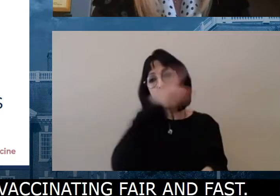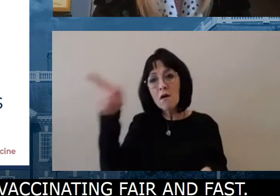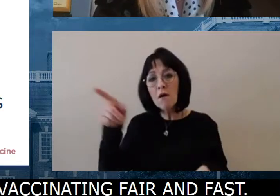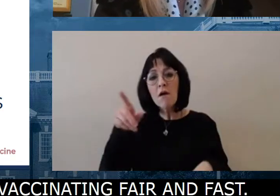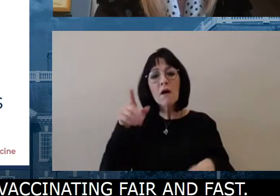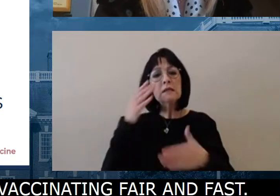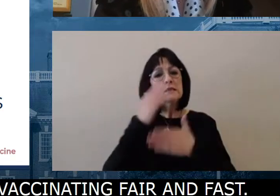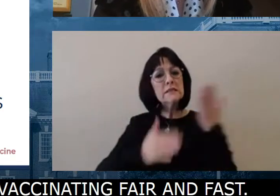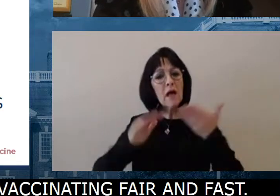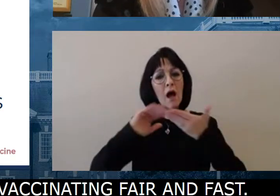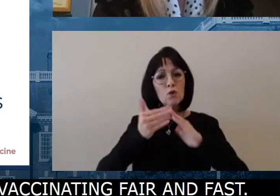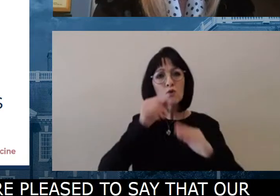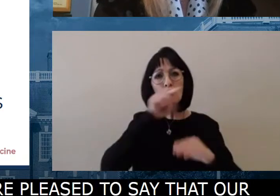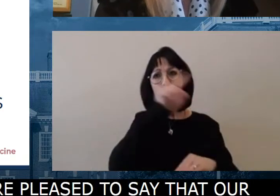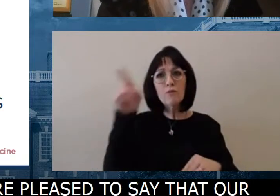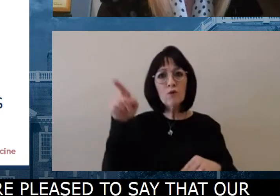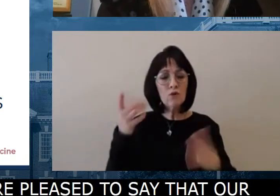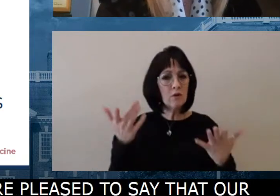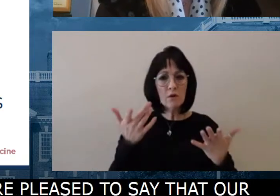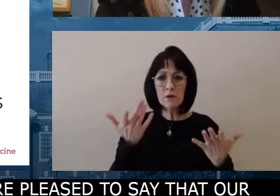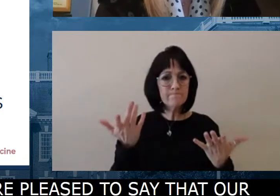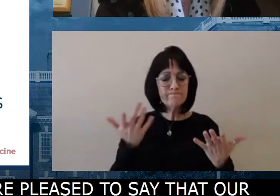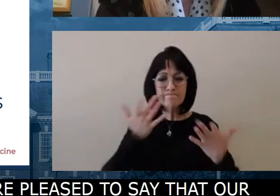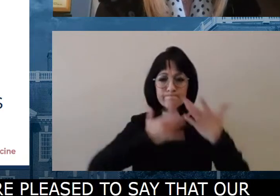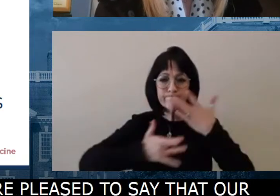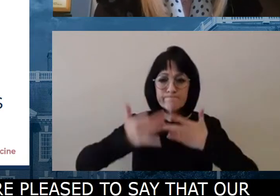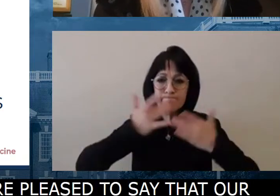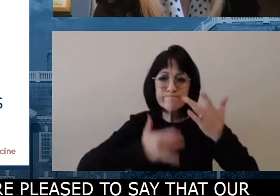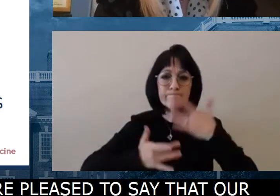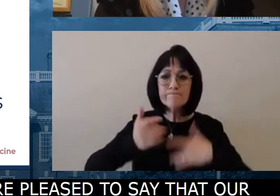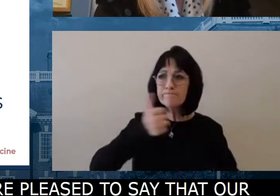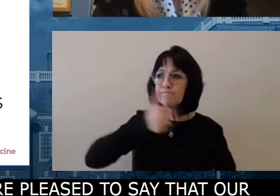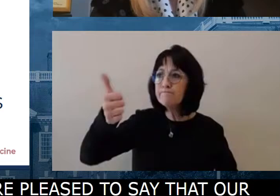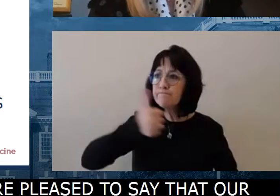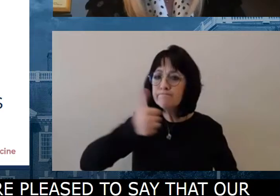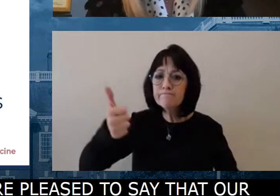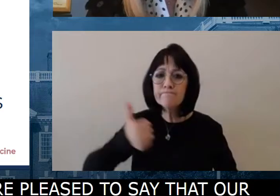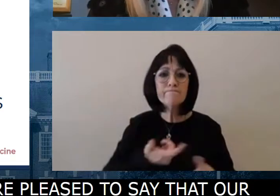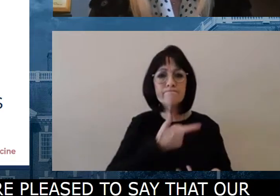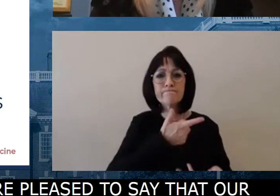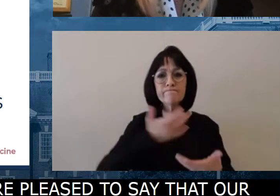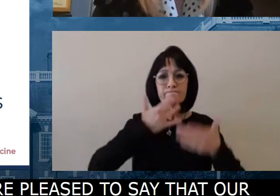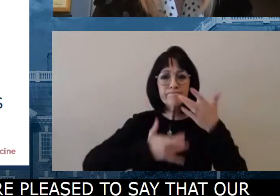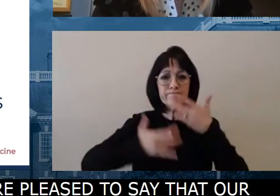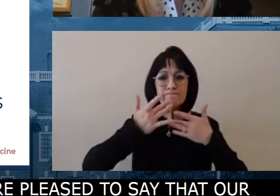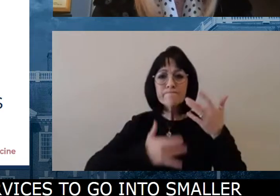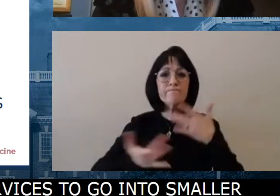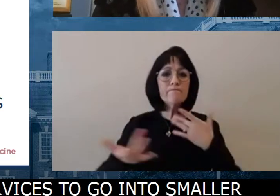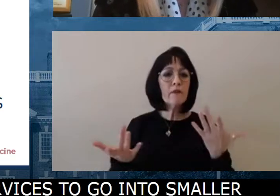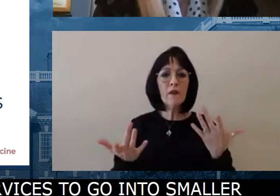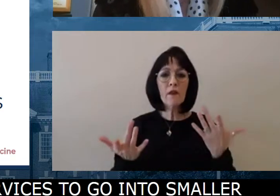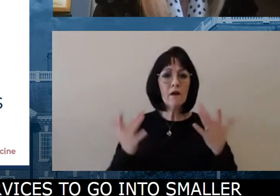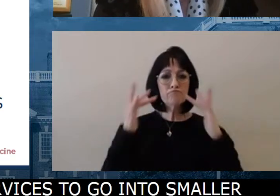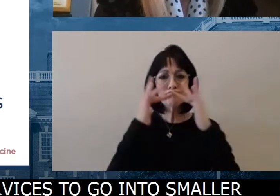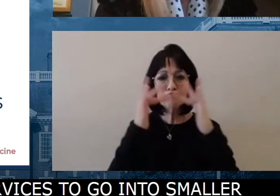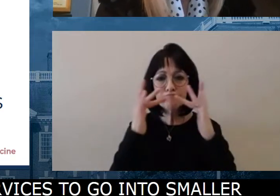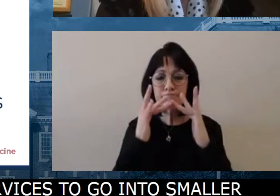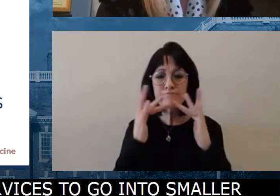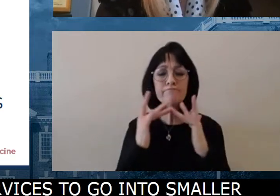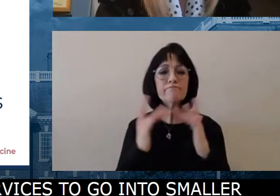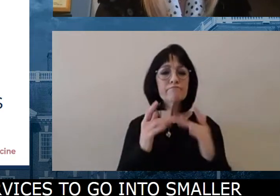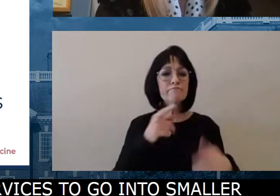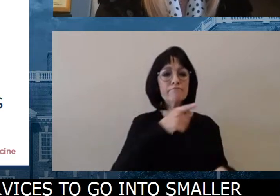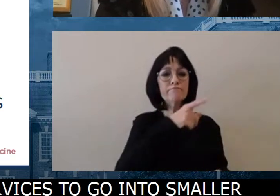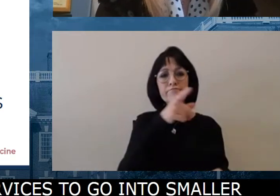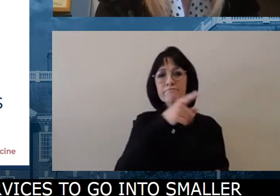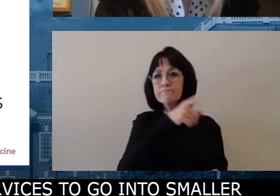work on smaller events targeting underserved communities has led to vaccination of over 2,200 people